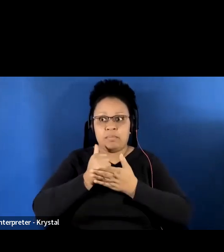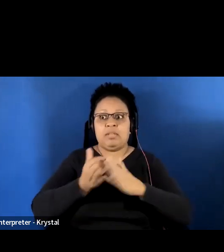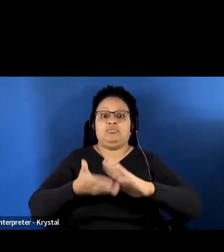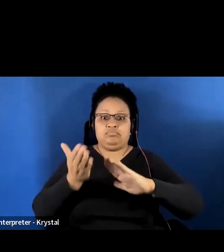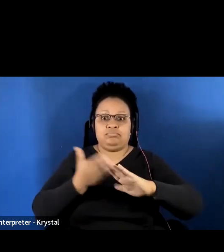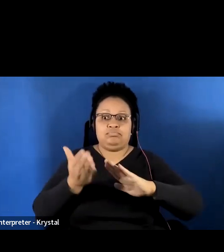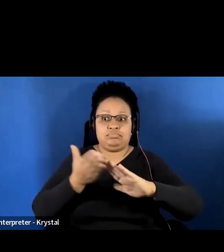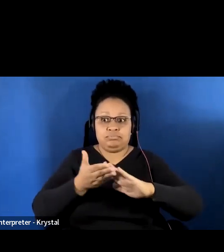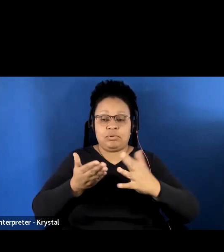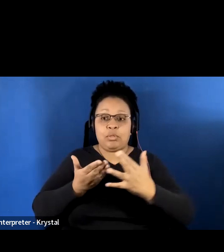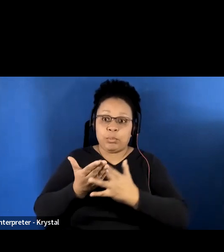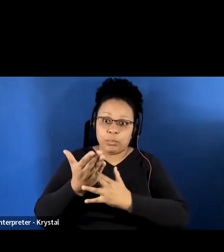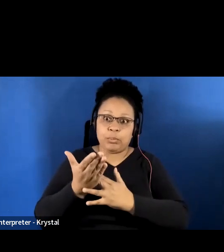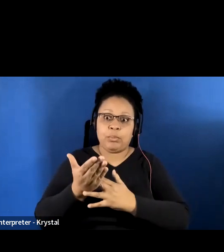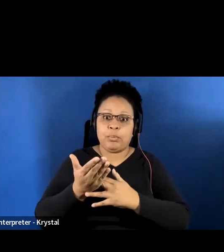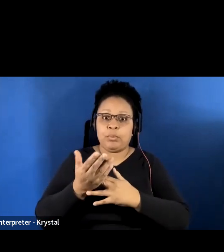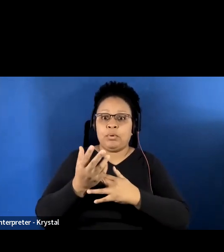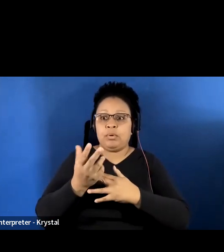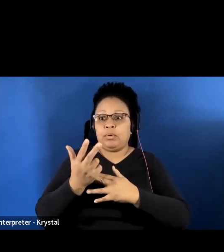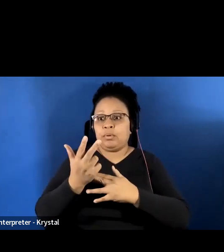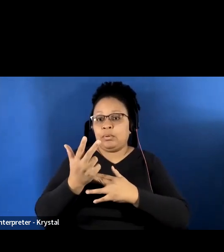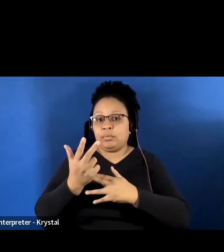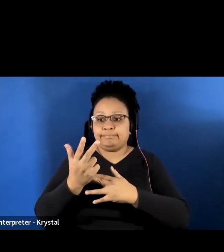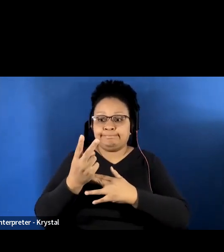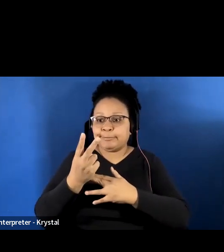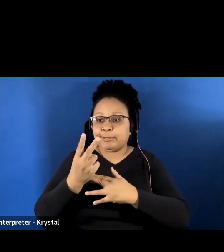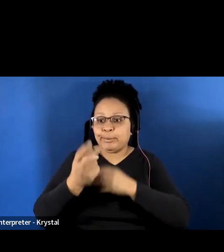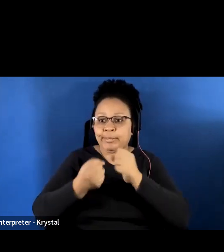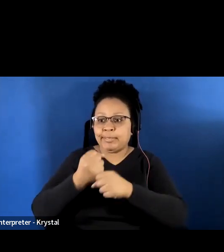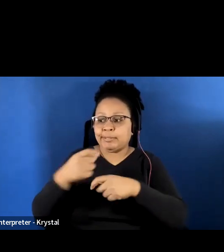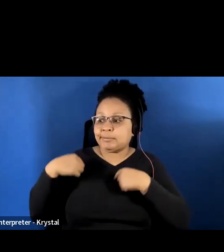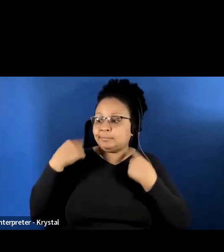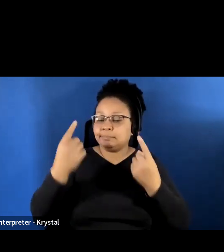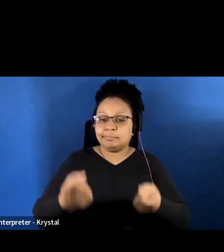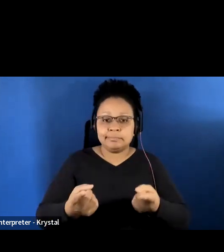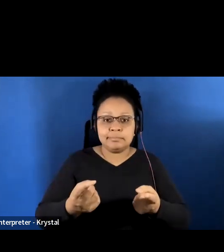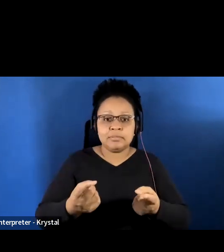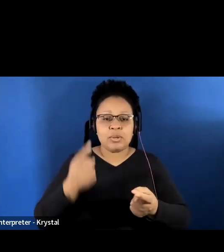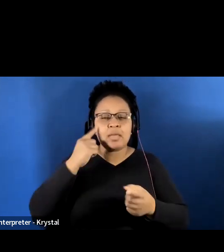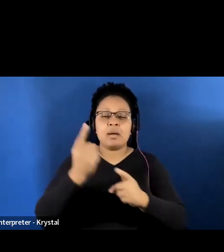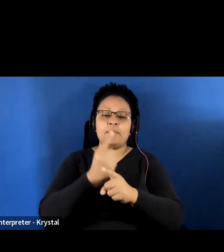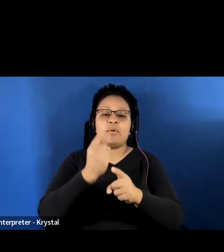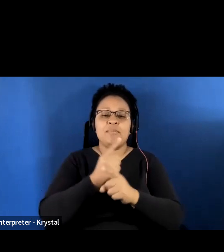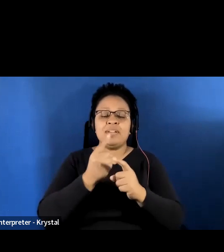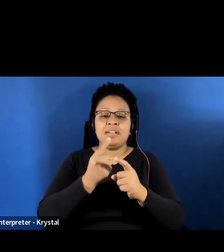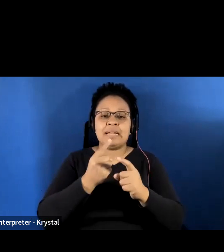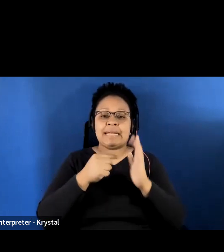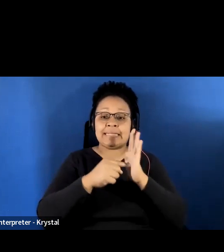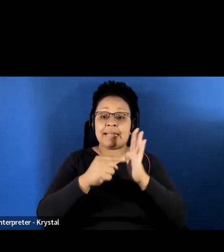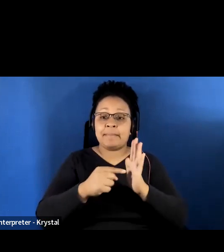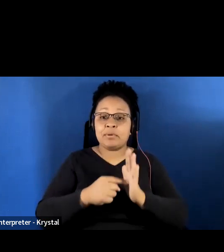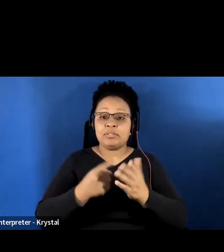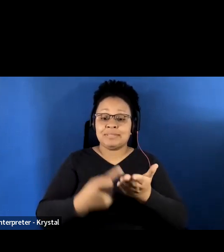through the pandemic. So I just thought that was an appropriate example to use to start off this peer